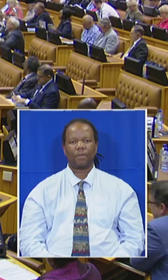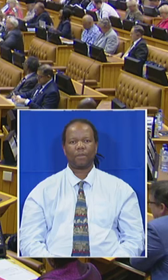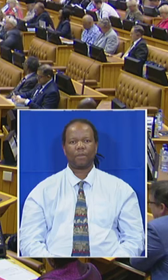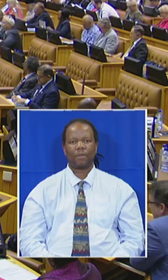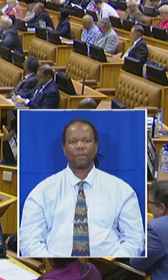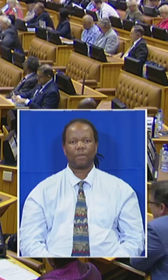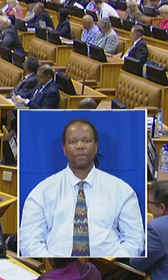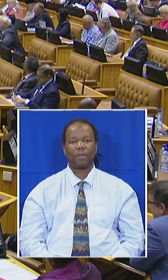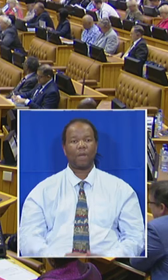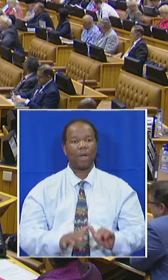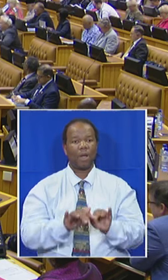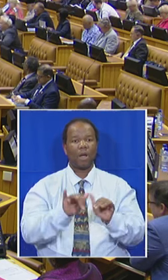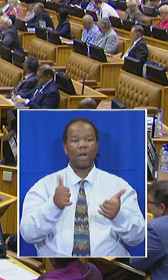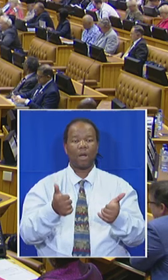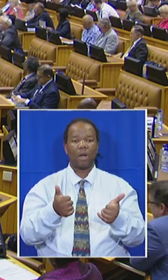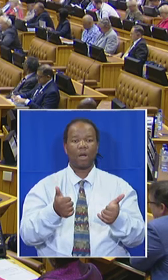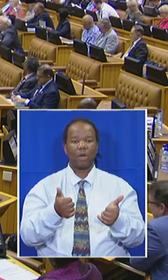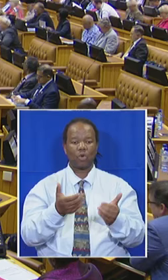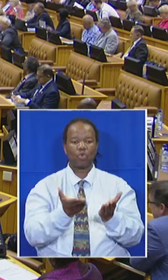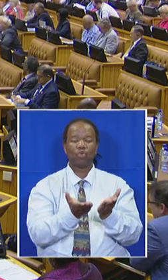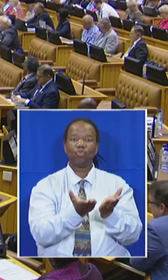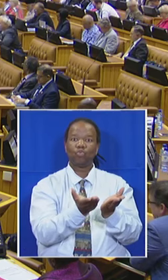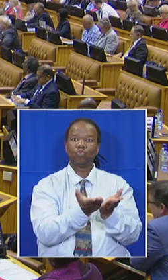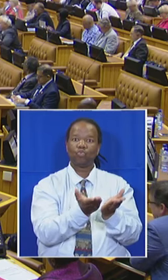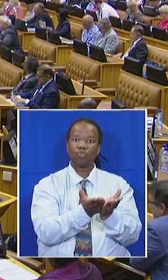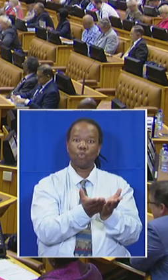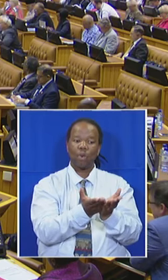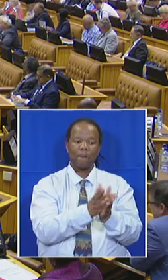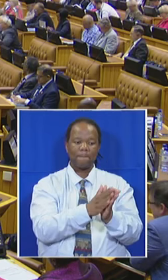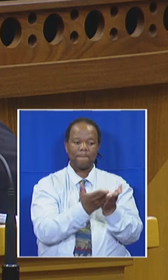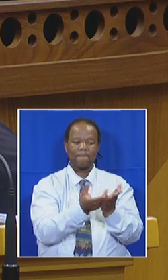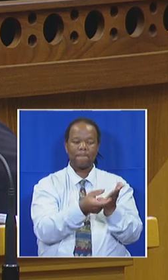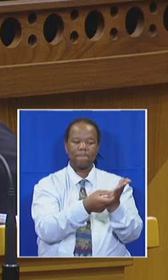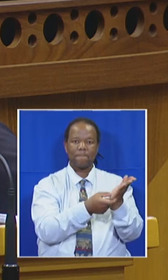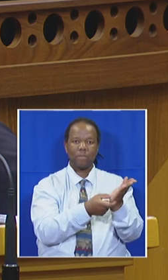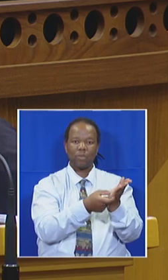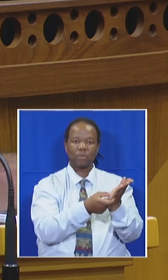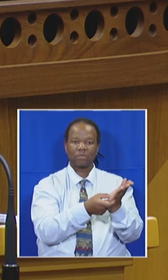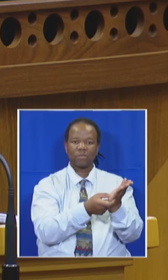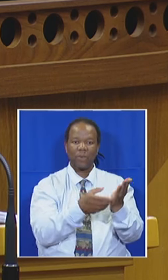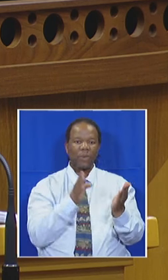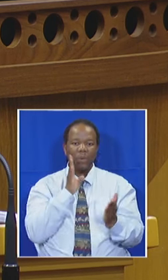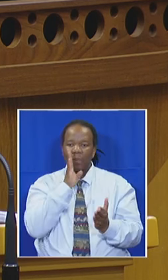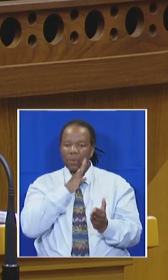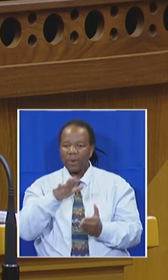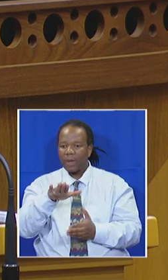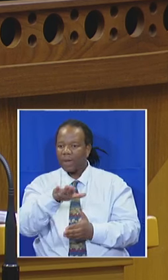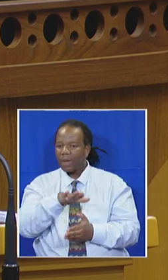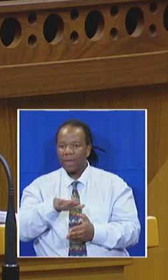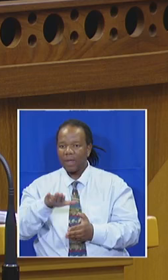textbooks that takes place each year because the curriculum has not